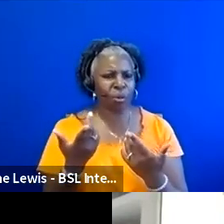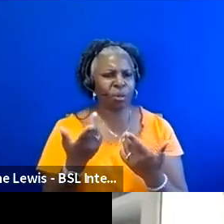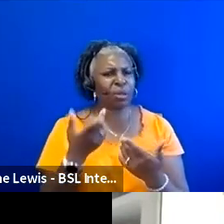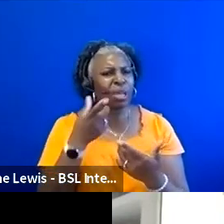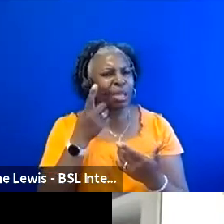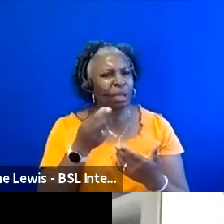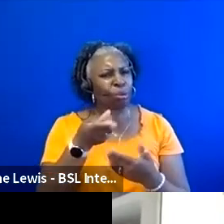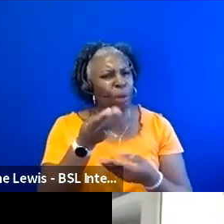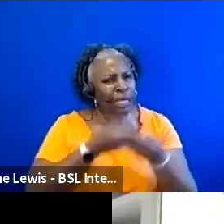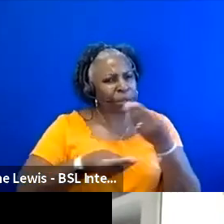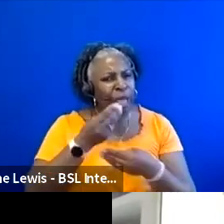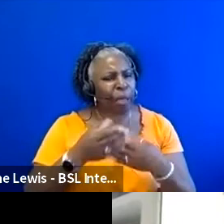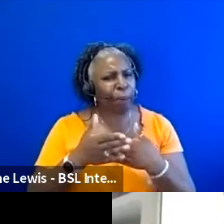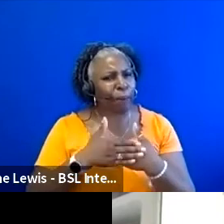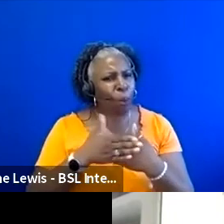press freedoms in Morocco.